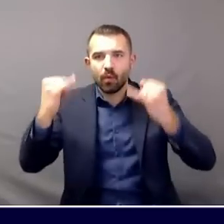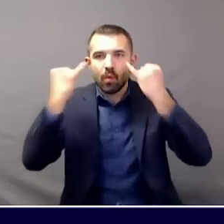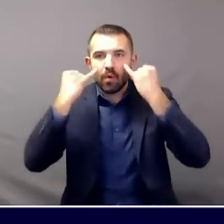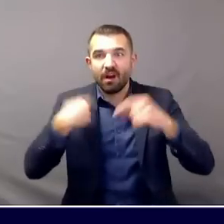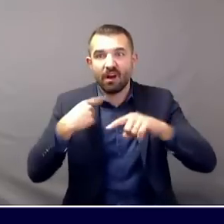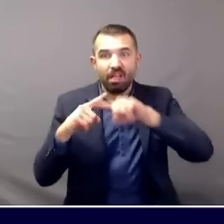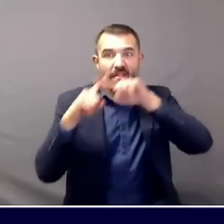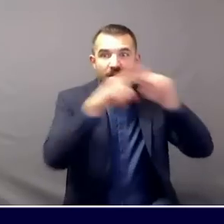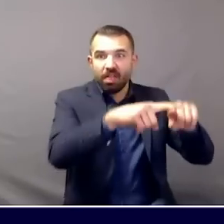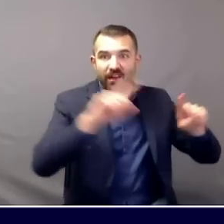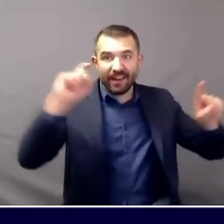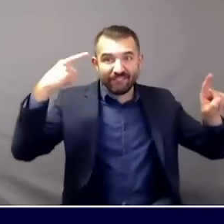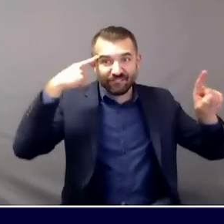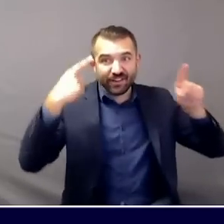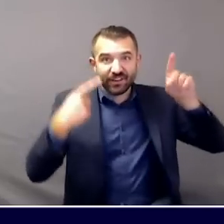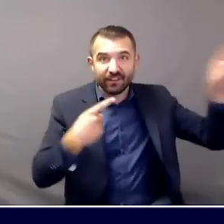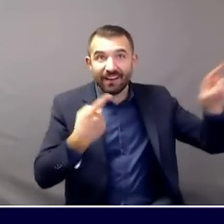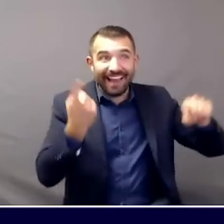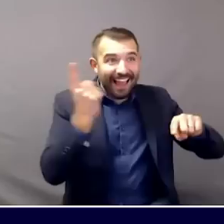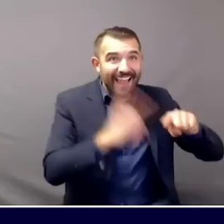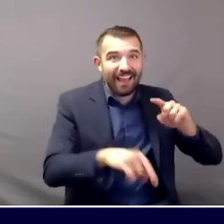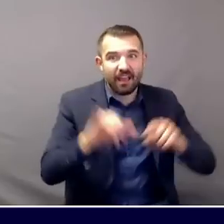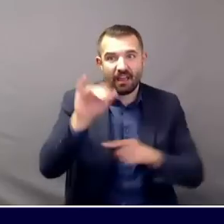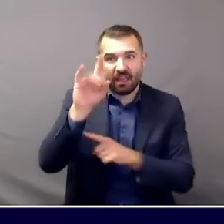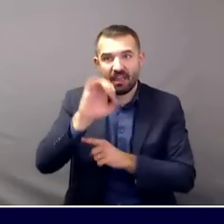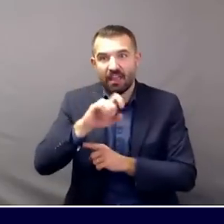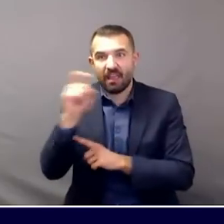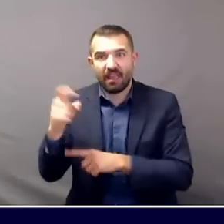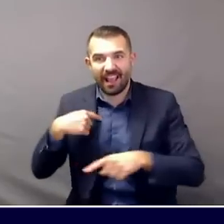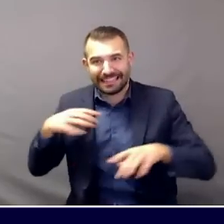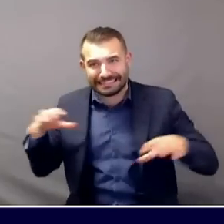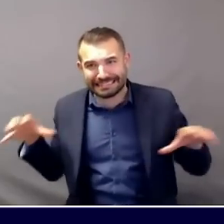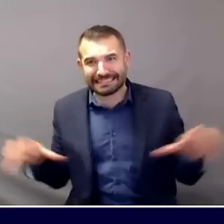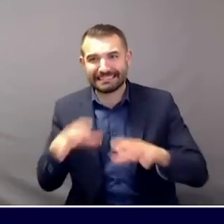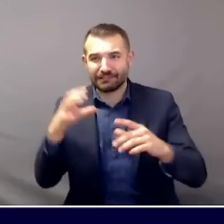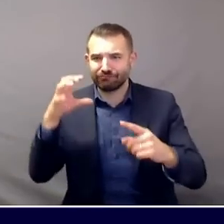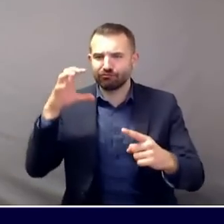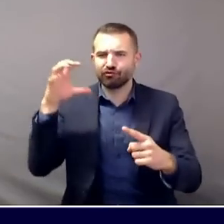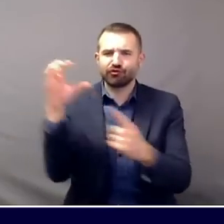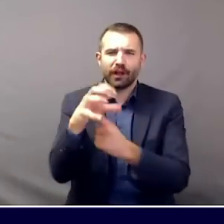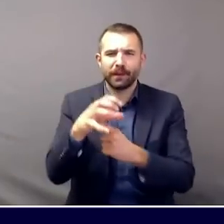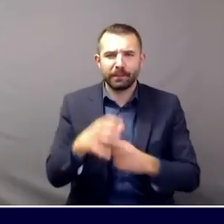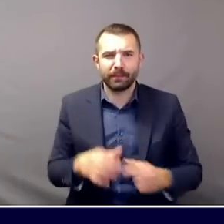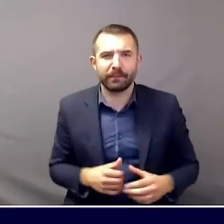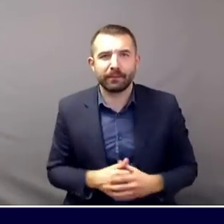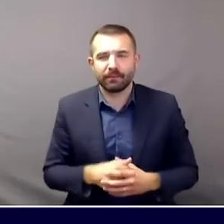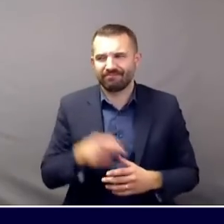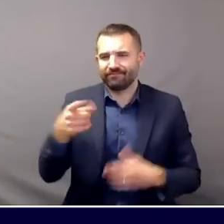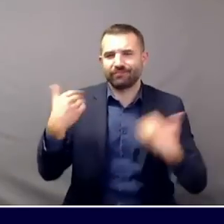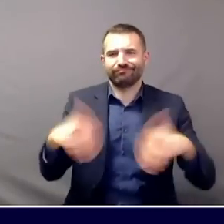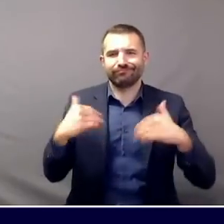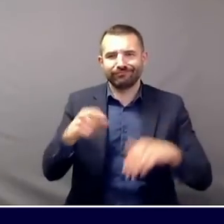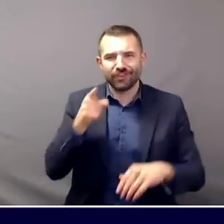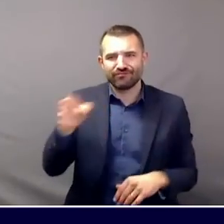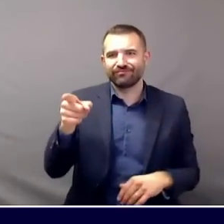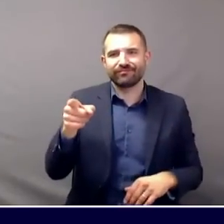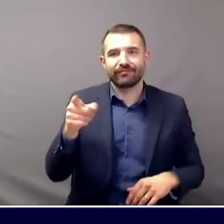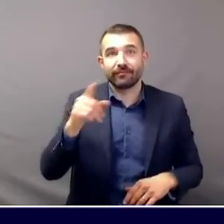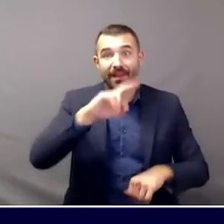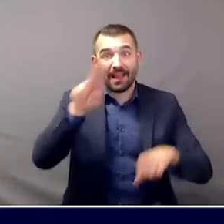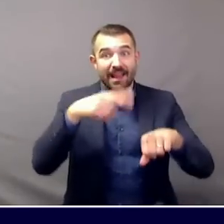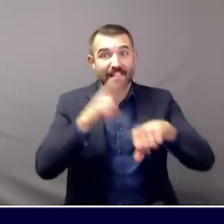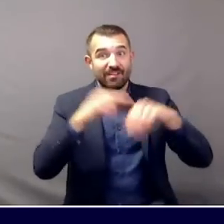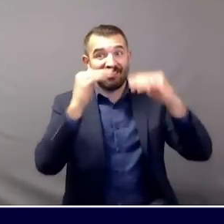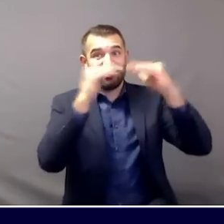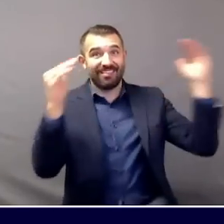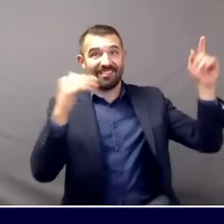contract did for the people of the state of Maine. Just one example of where the national policy has been lacking.